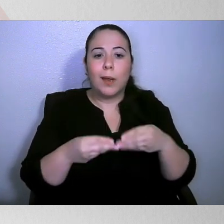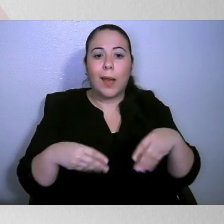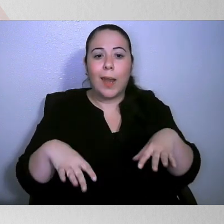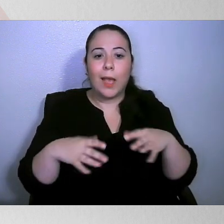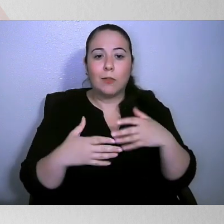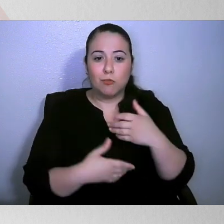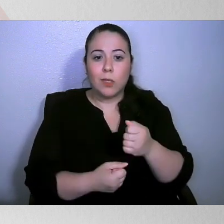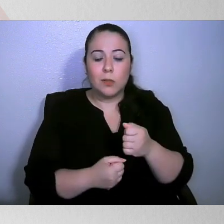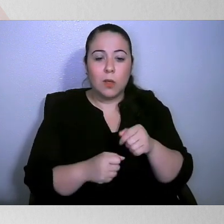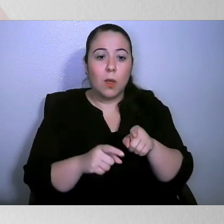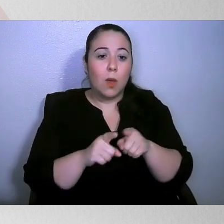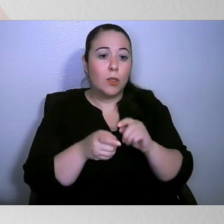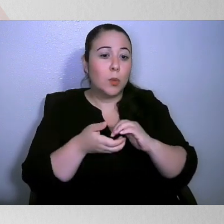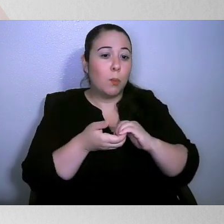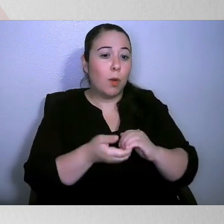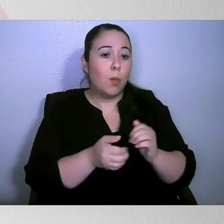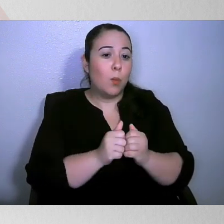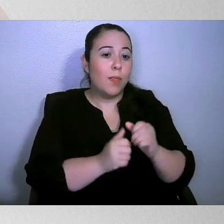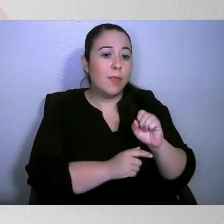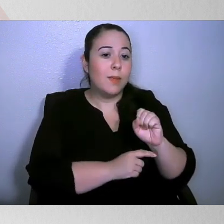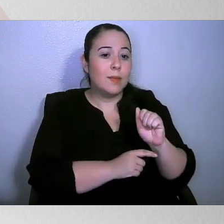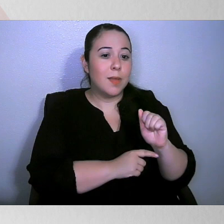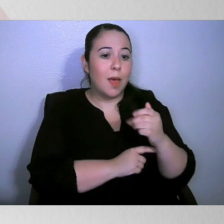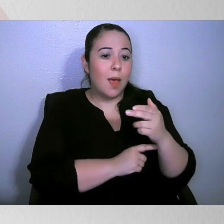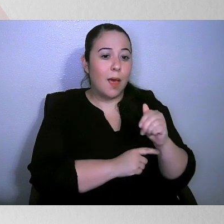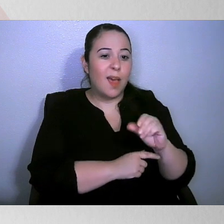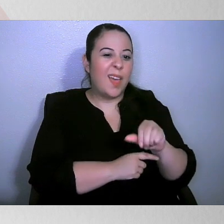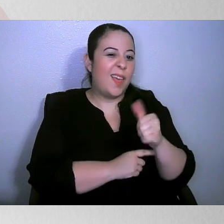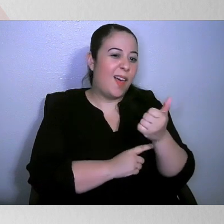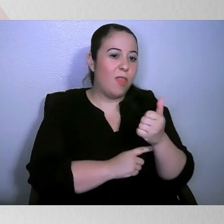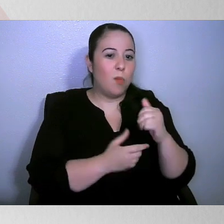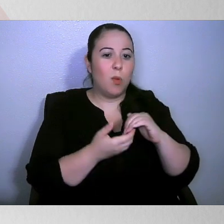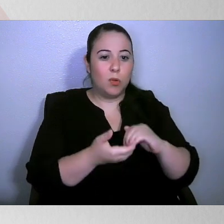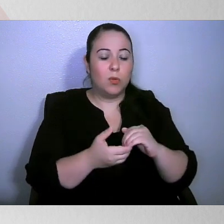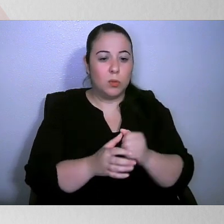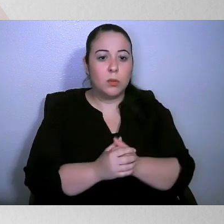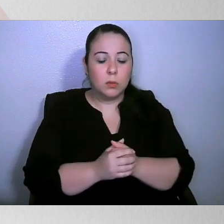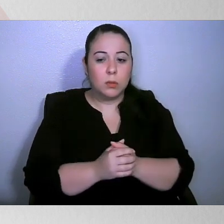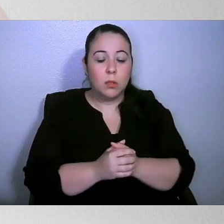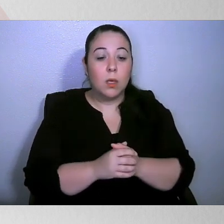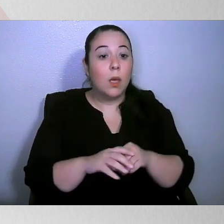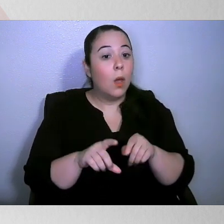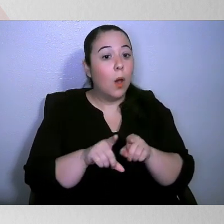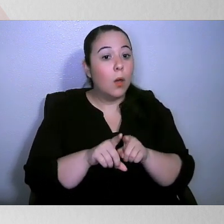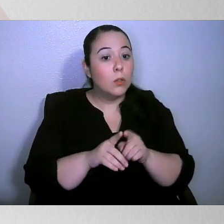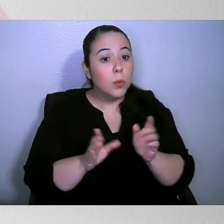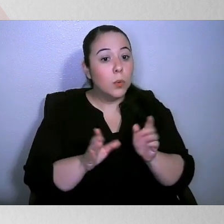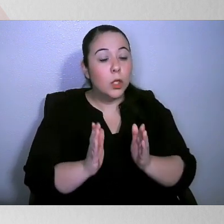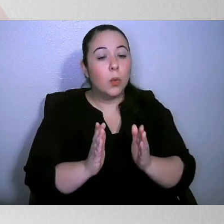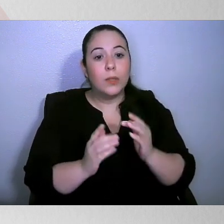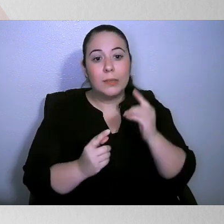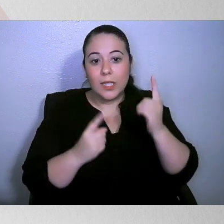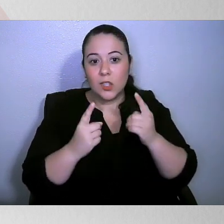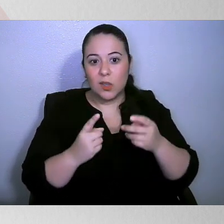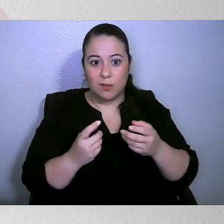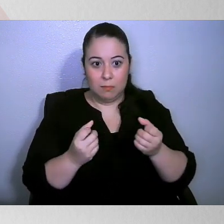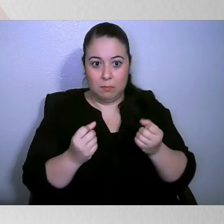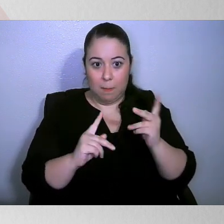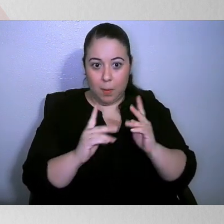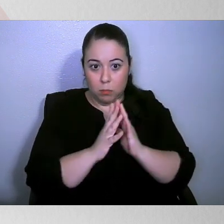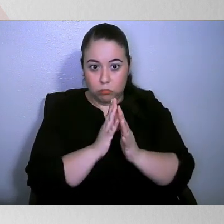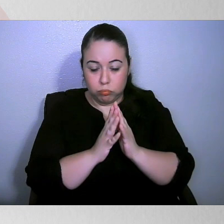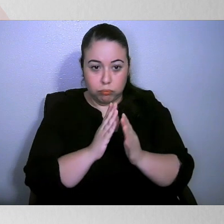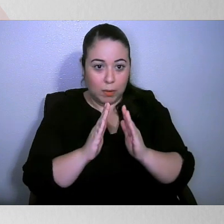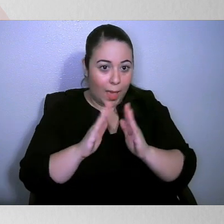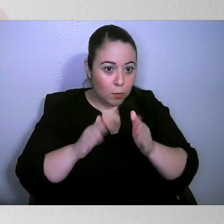San Antonio Housing Authority and other nonprofit housing partners. Also, it is encouraged to consider higher density housing and mixed-use